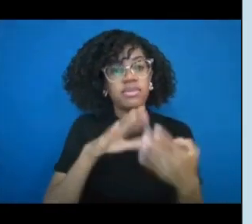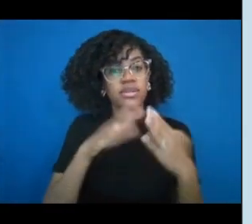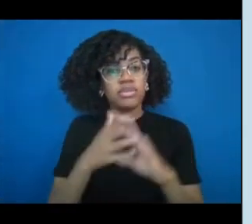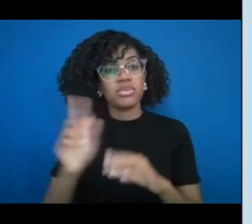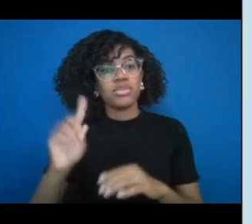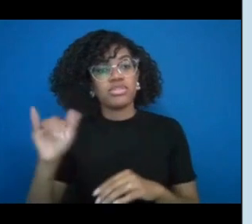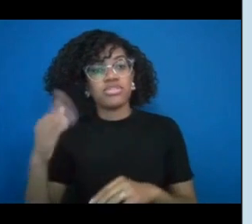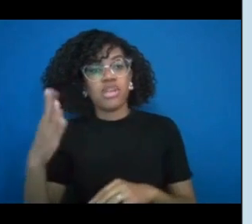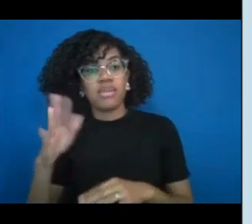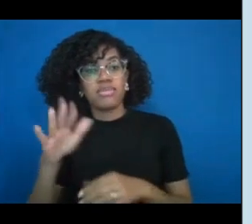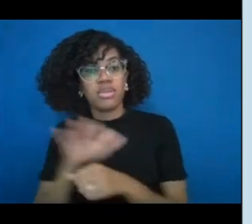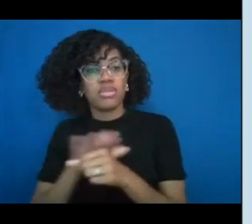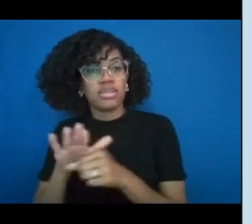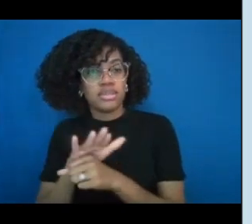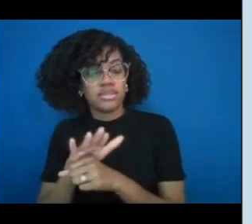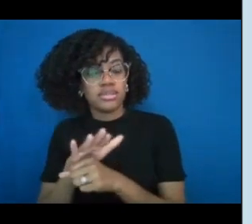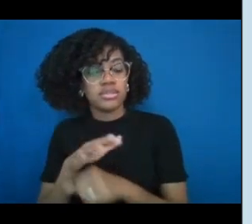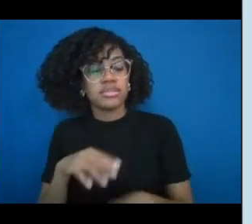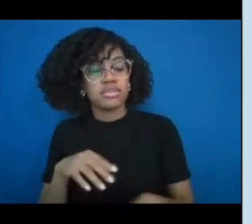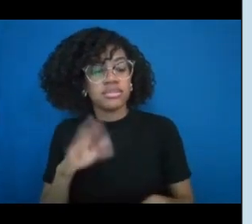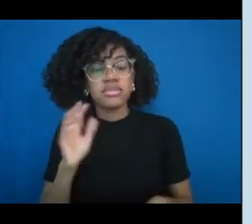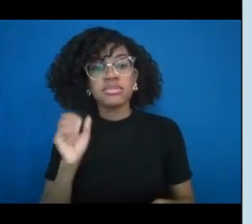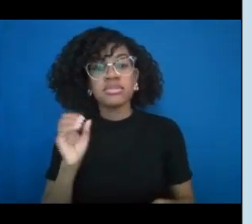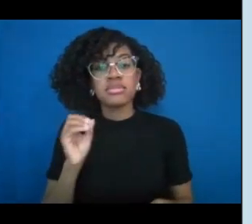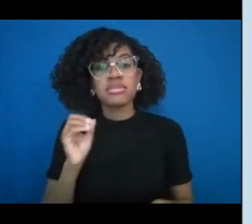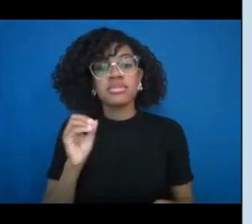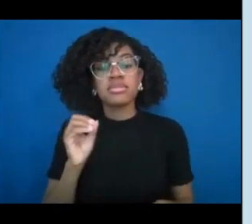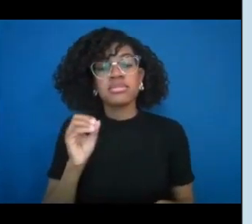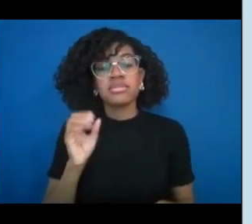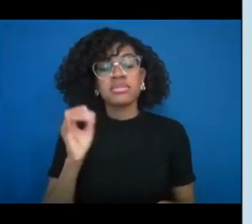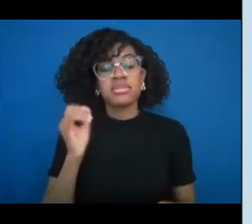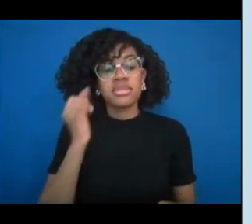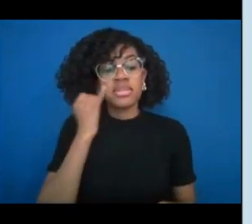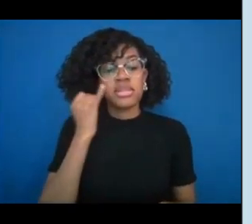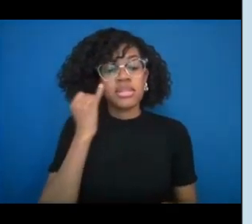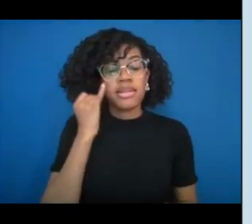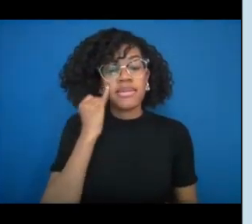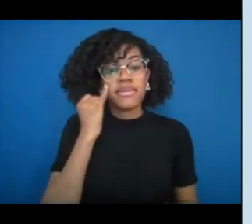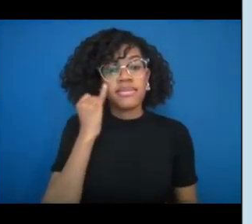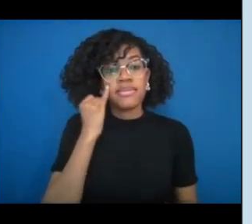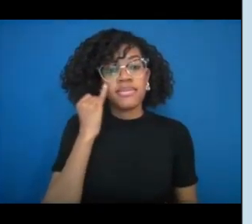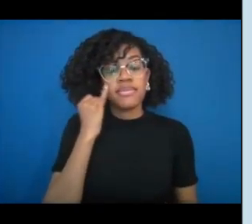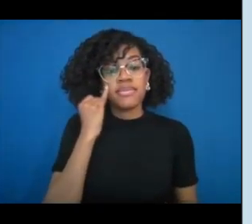located. So if you are